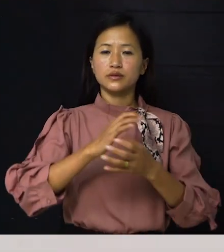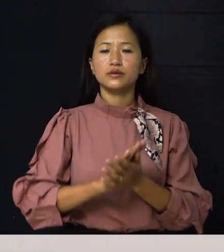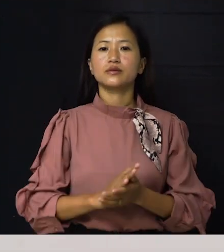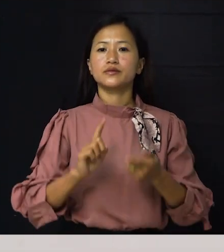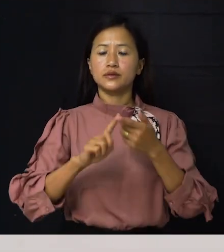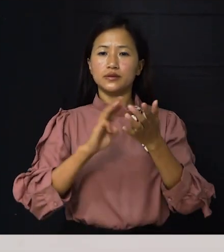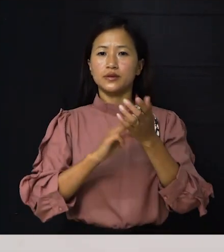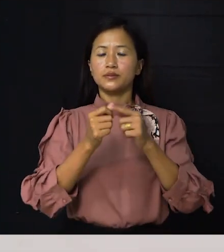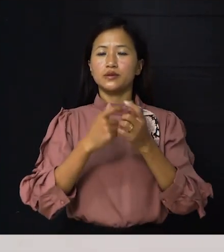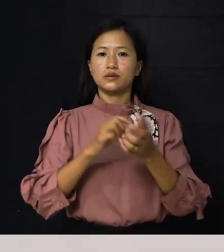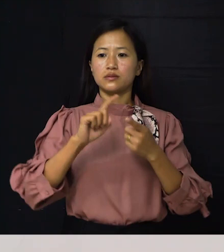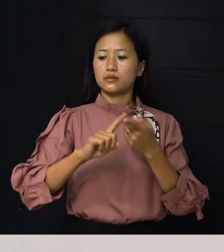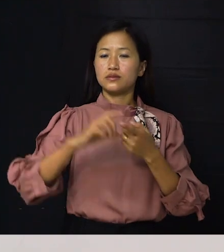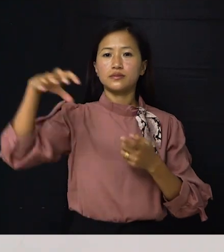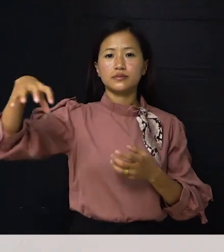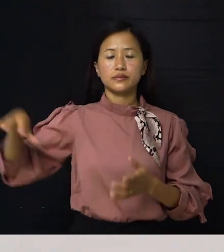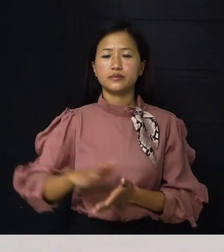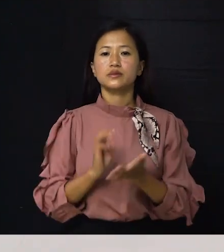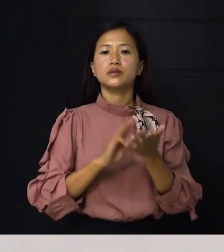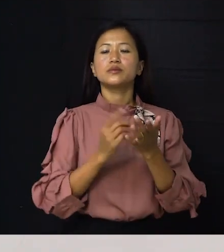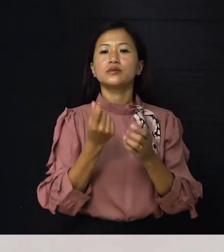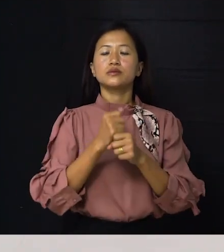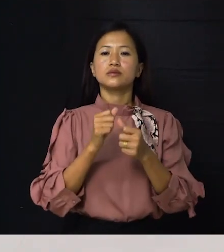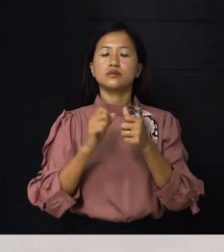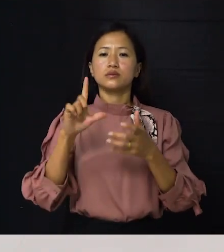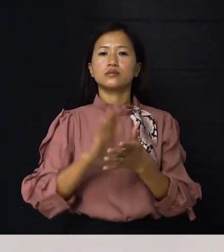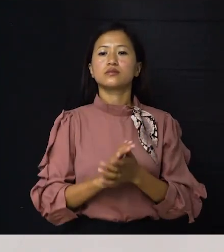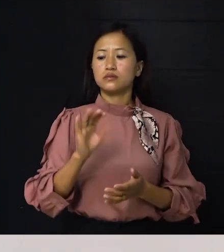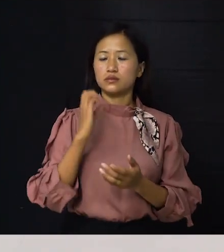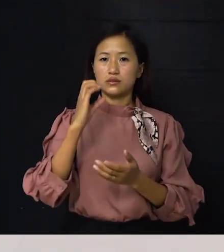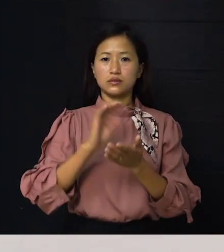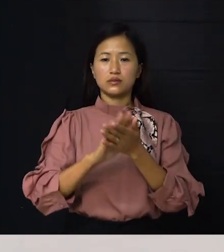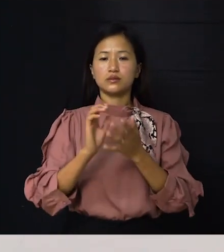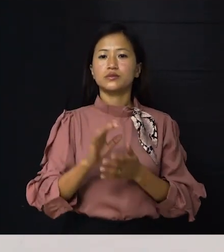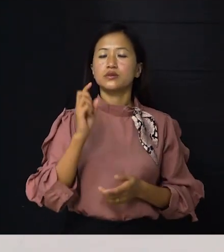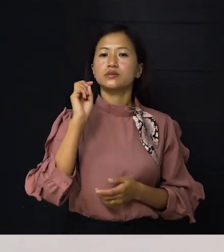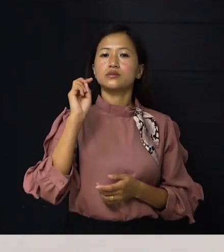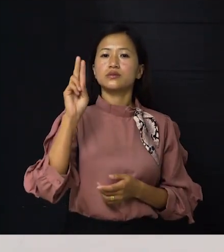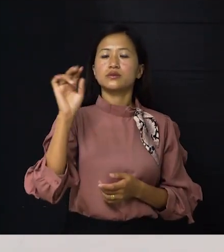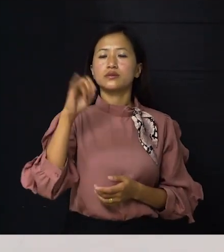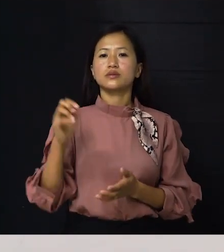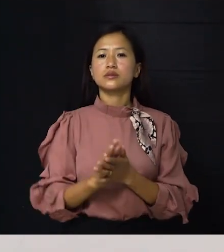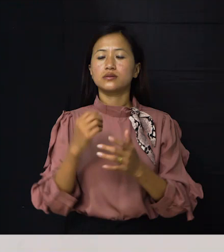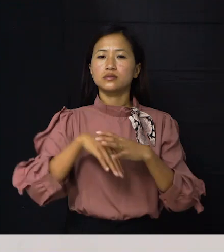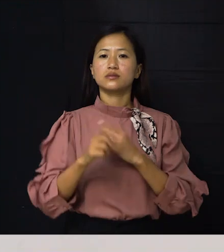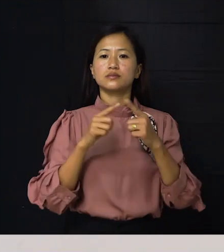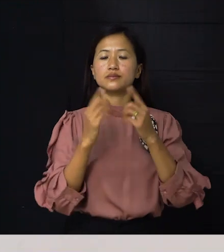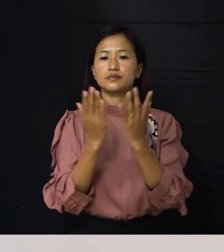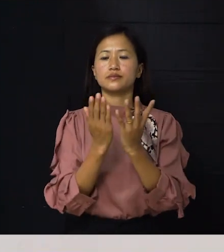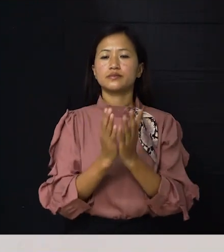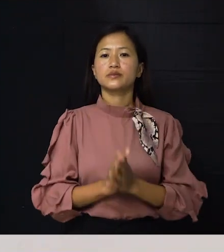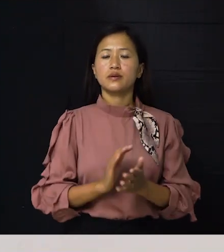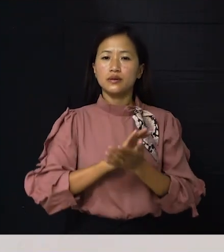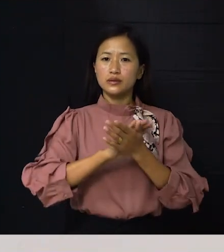an empire, that is the Mughal Empire. And this chapter you will find in page number 26 in your textbook. This is